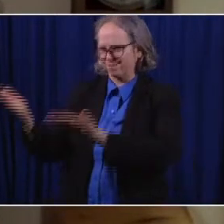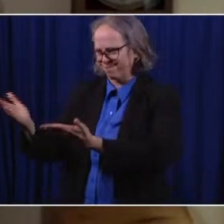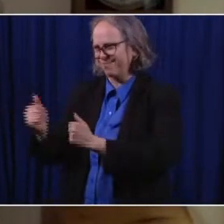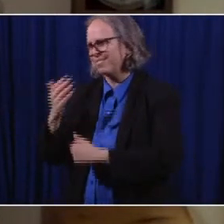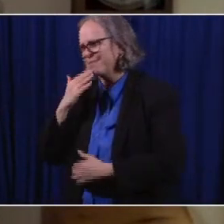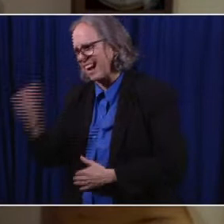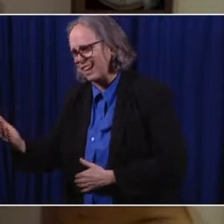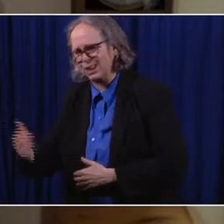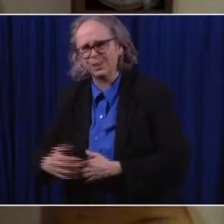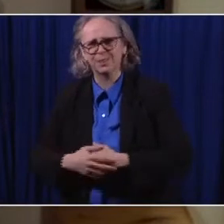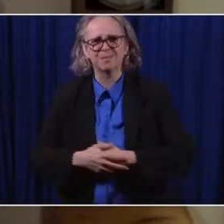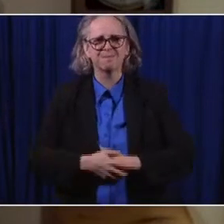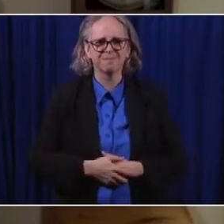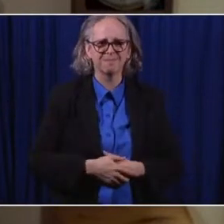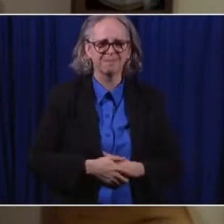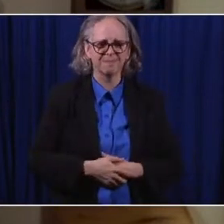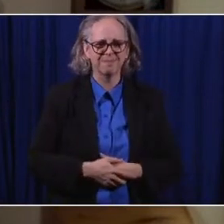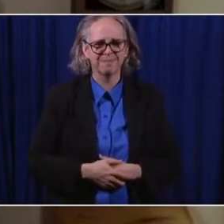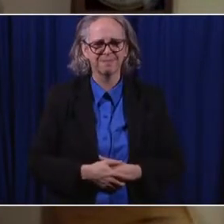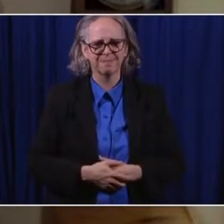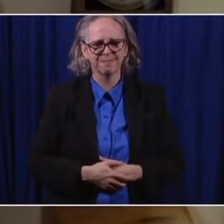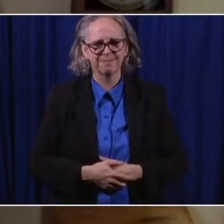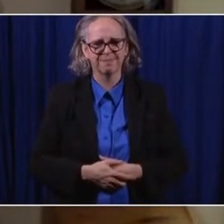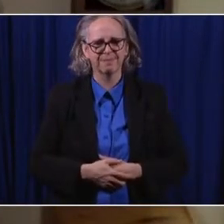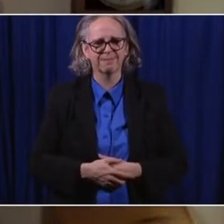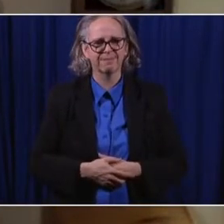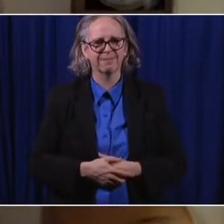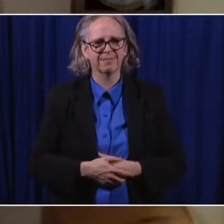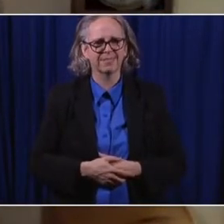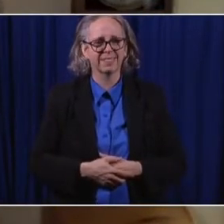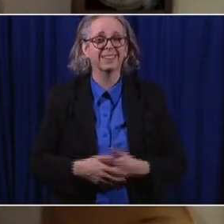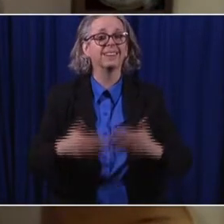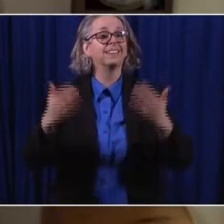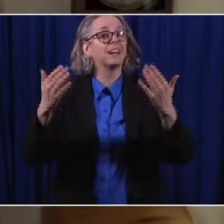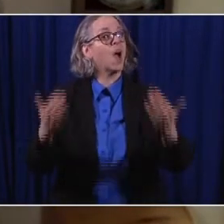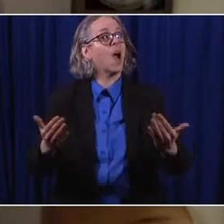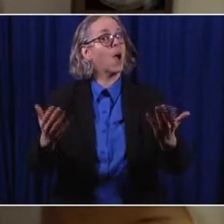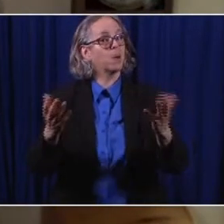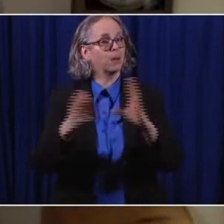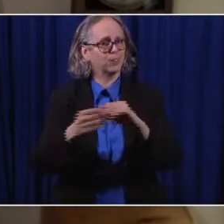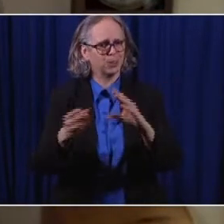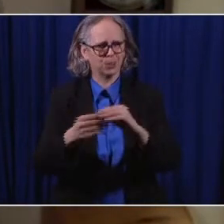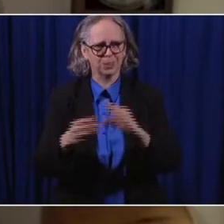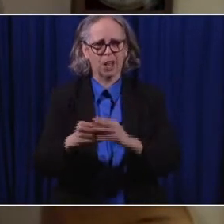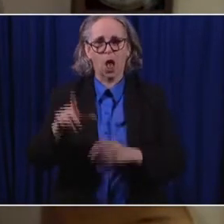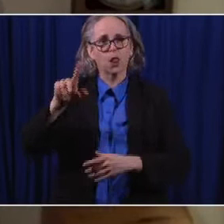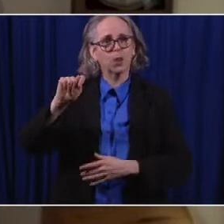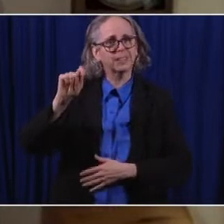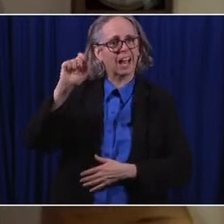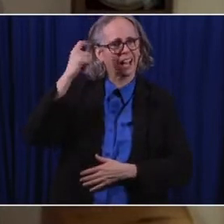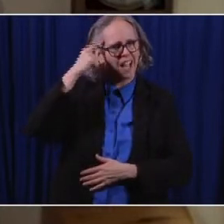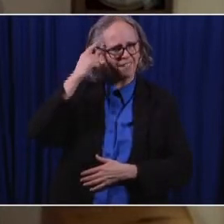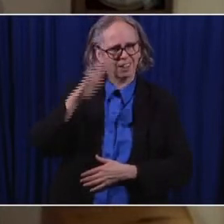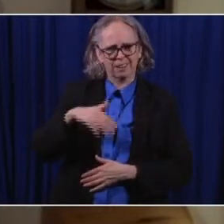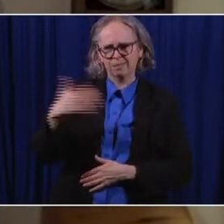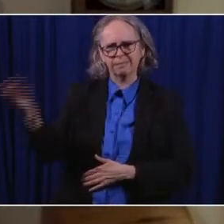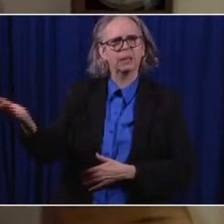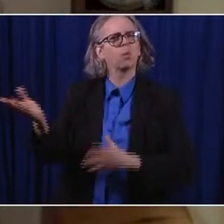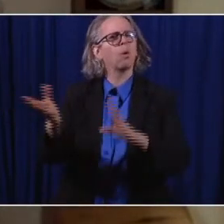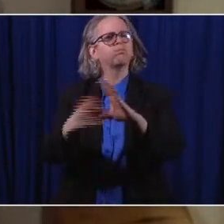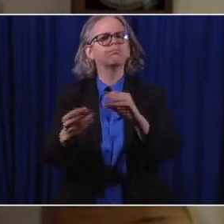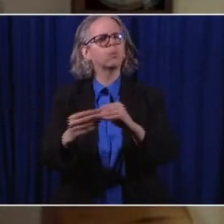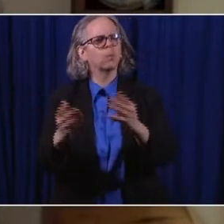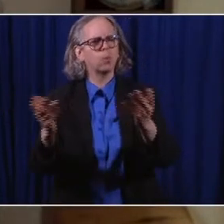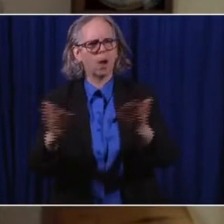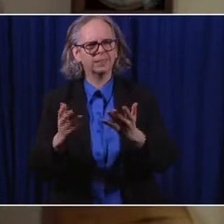course. Thank you. Thank you. We'll now go to the Lieutenant Governor, who will tell us a little bit about his trip